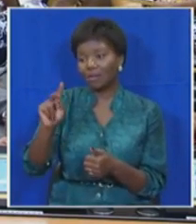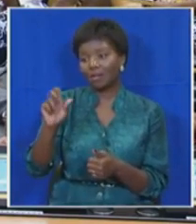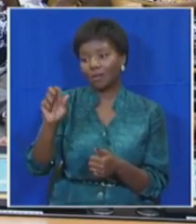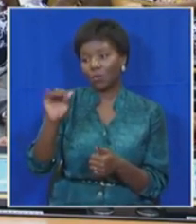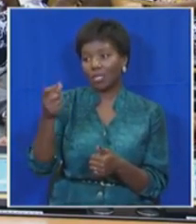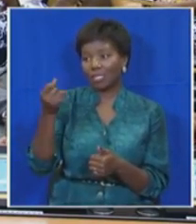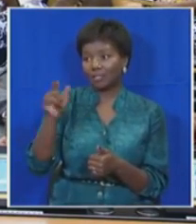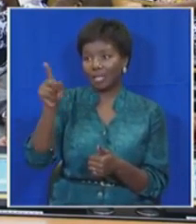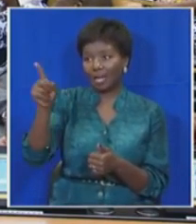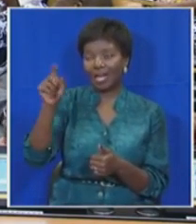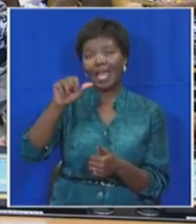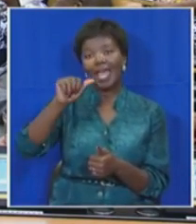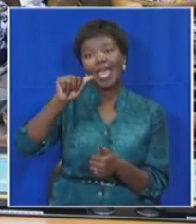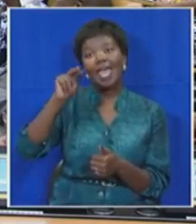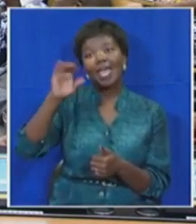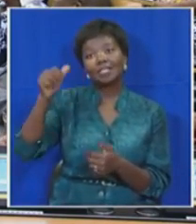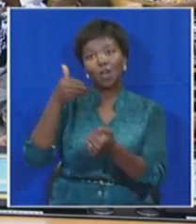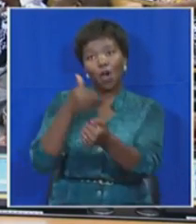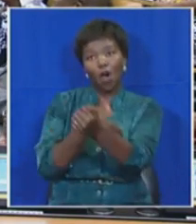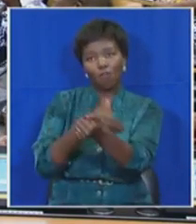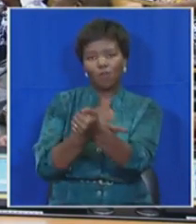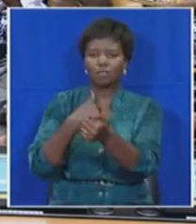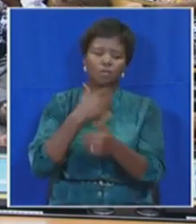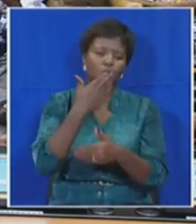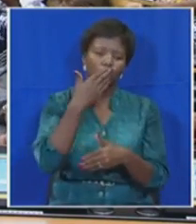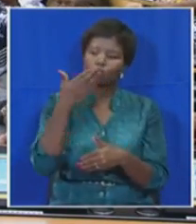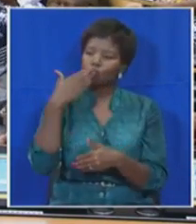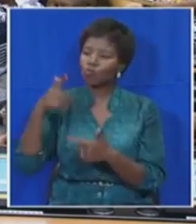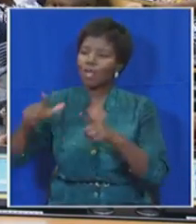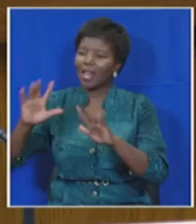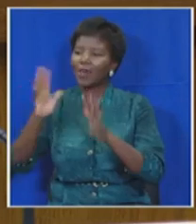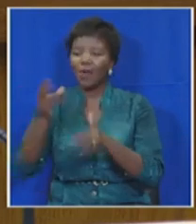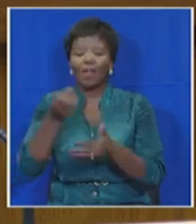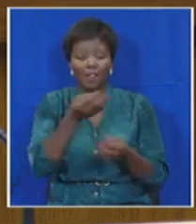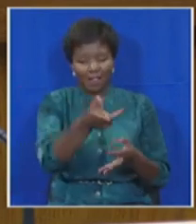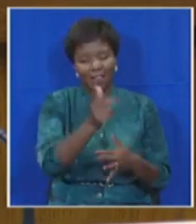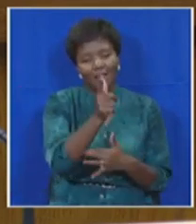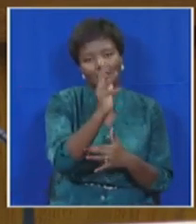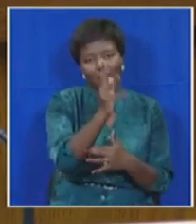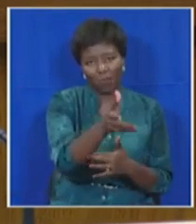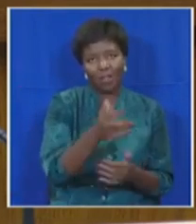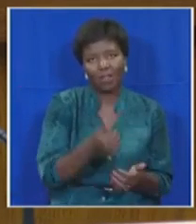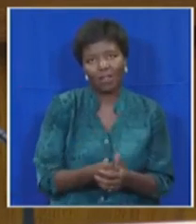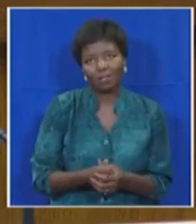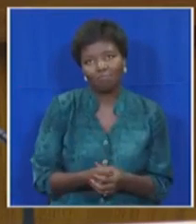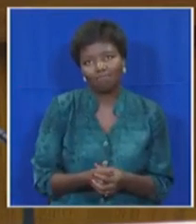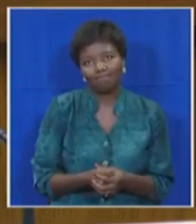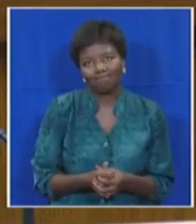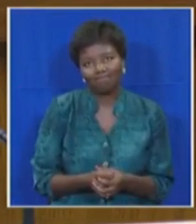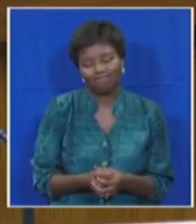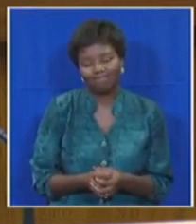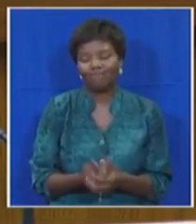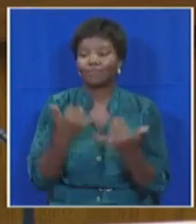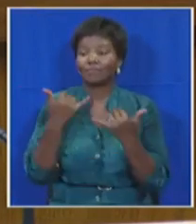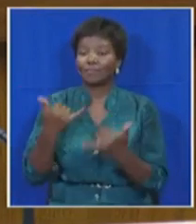House, busy handing out farms. He'll get to you later. But yes, President